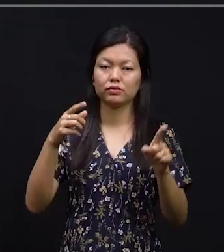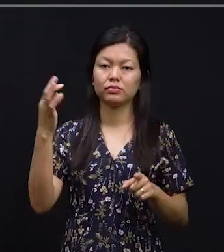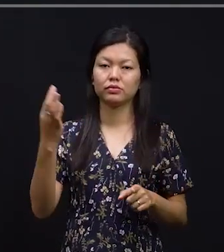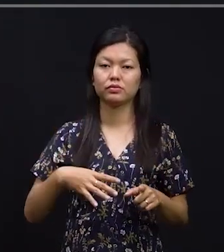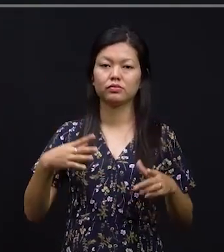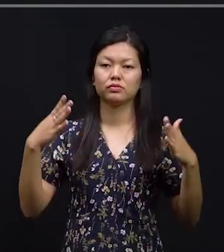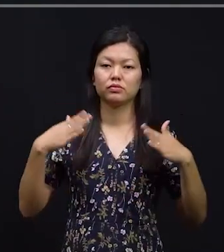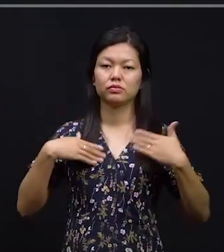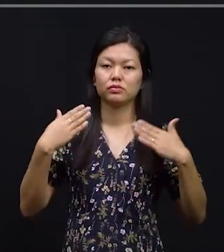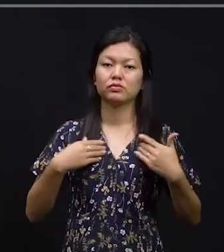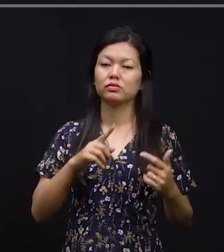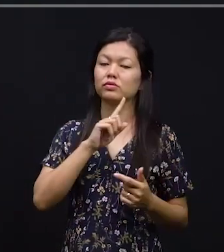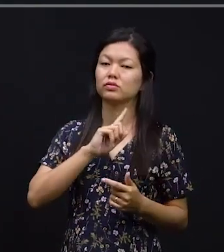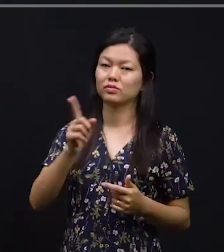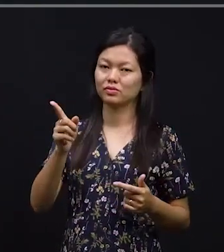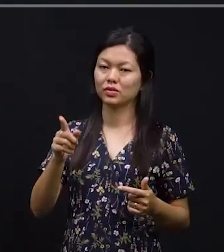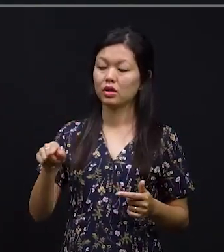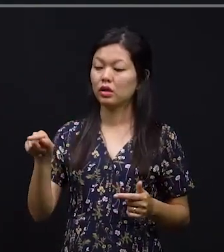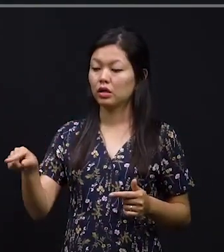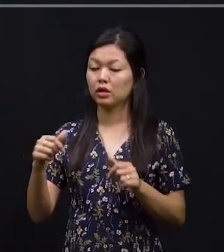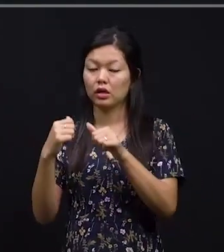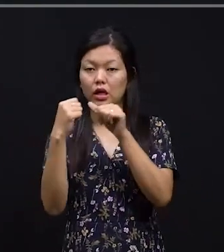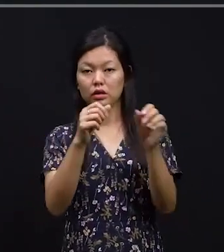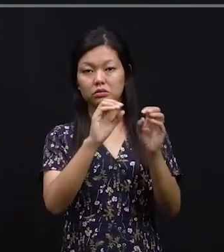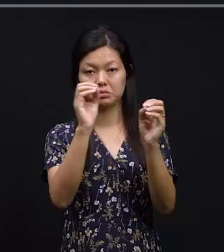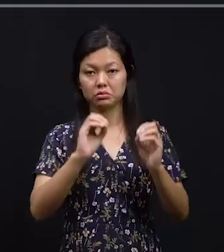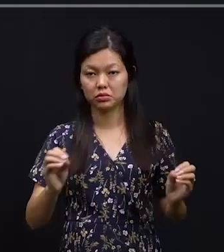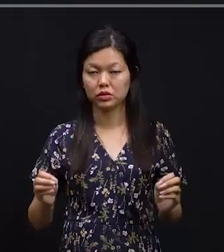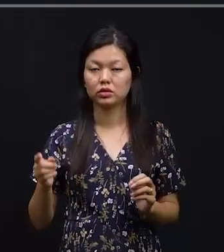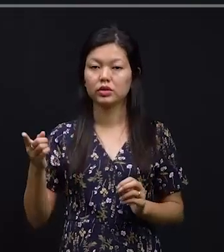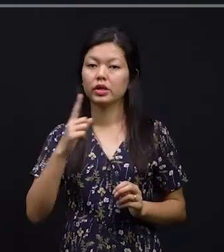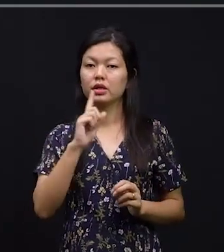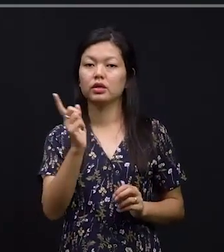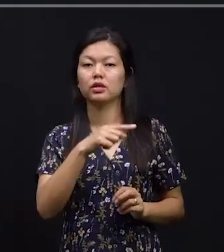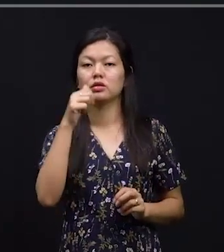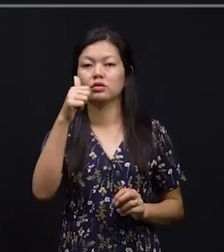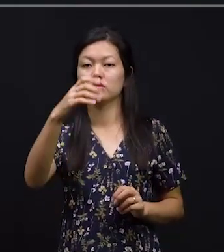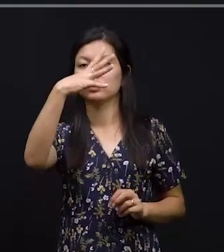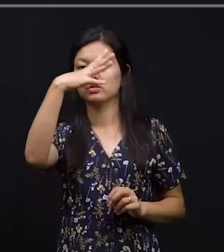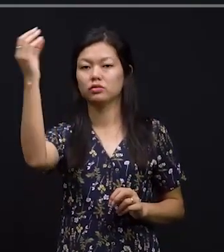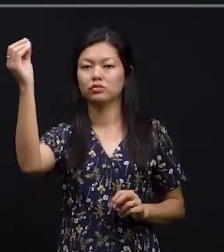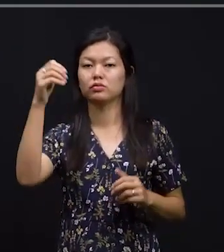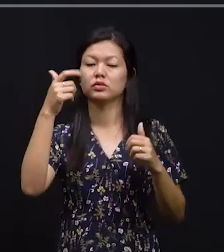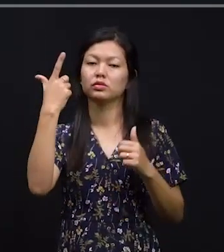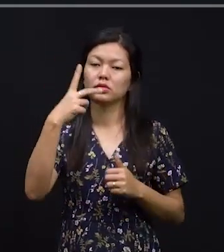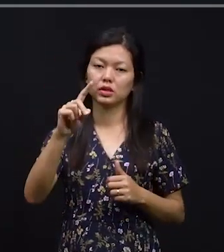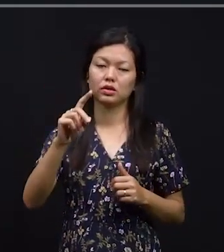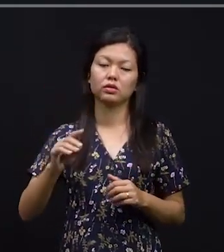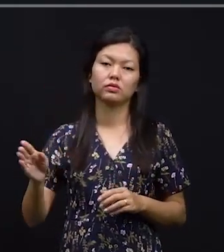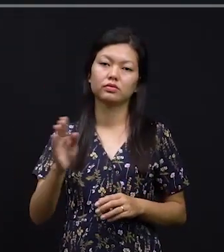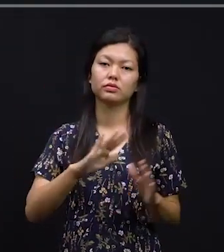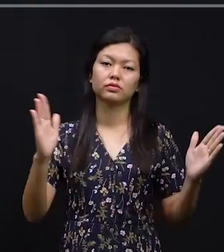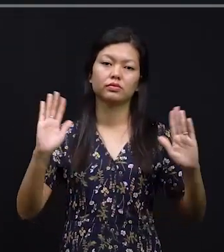the young boy, "What right have you to be merry and happy because you have nothing?" See, the mindset of the uncle is